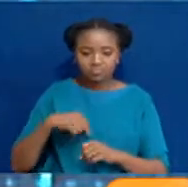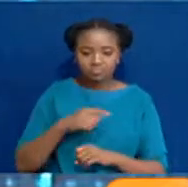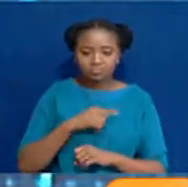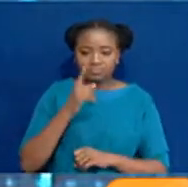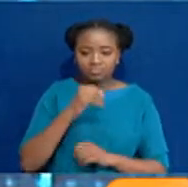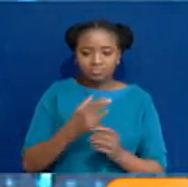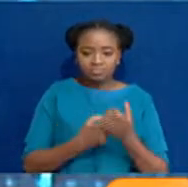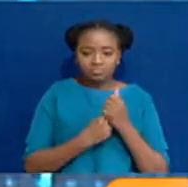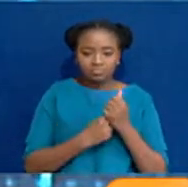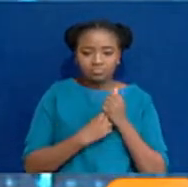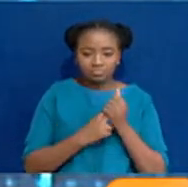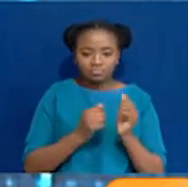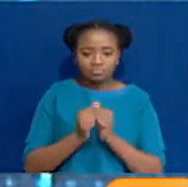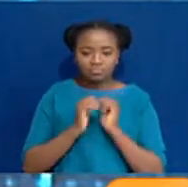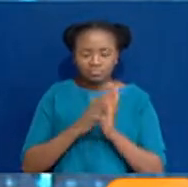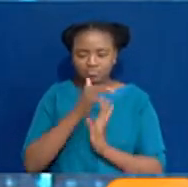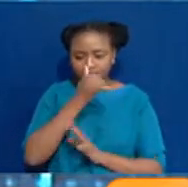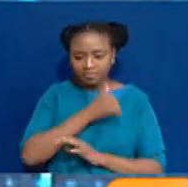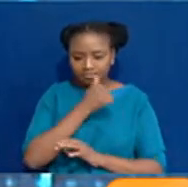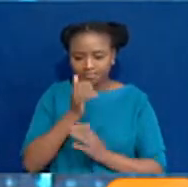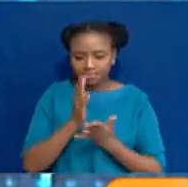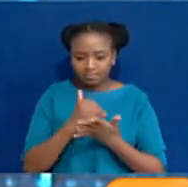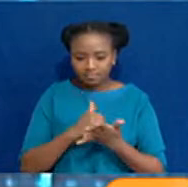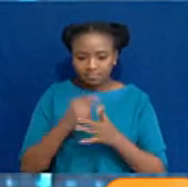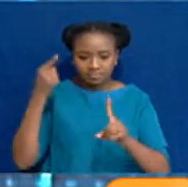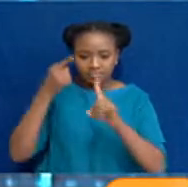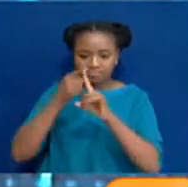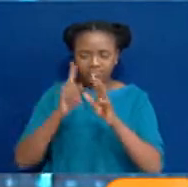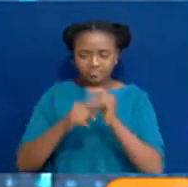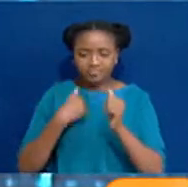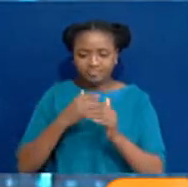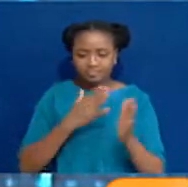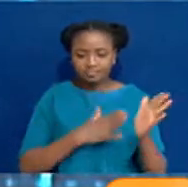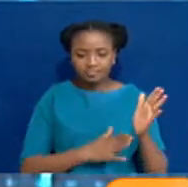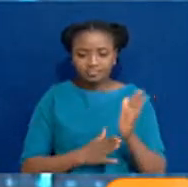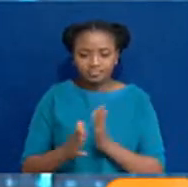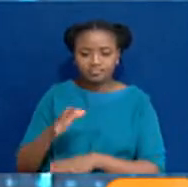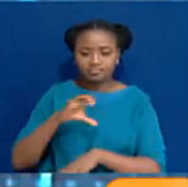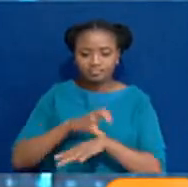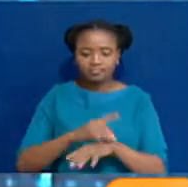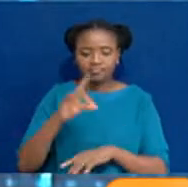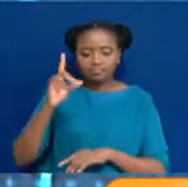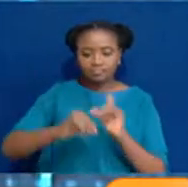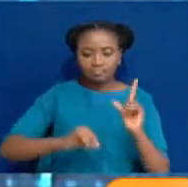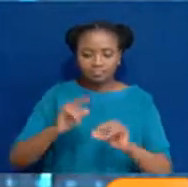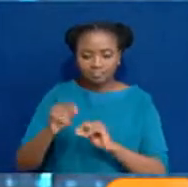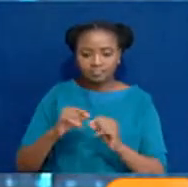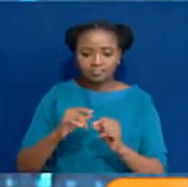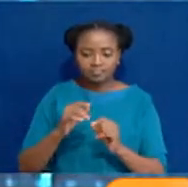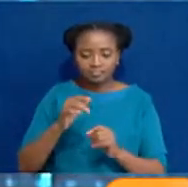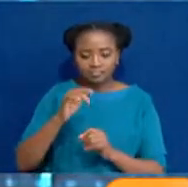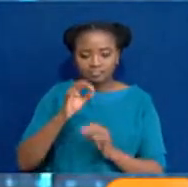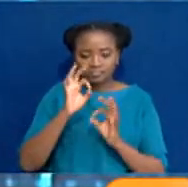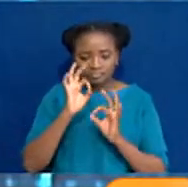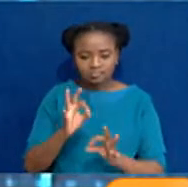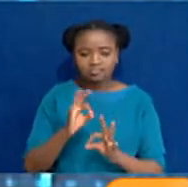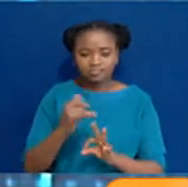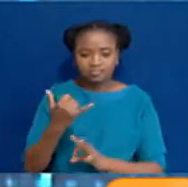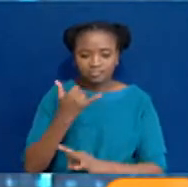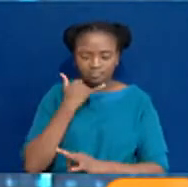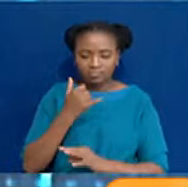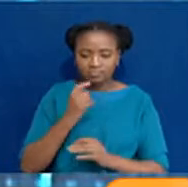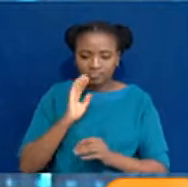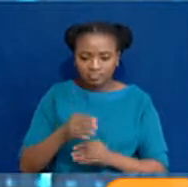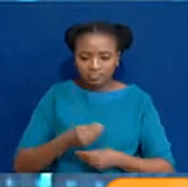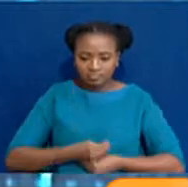with the private sector to embark on assembly of cheap, smart-enabled phones, which will be rolled out in the